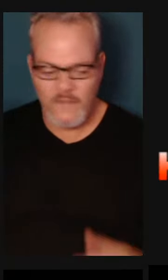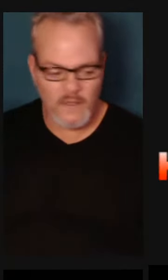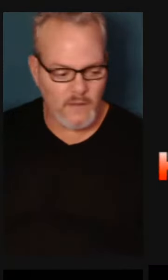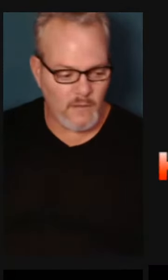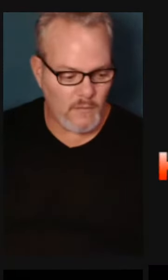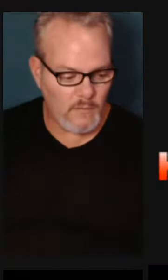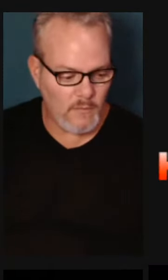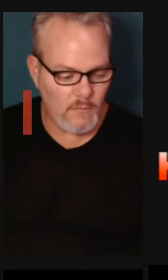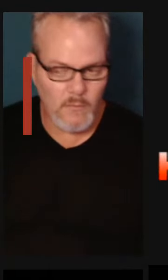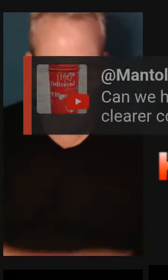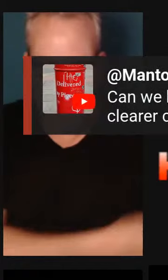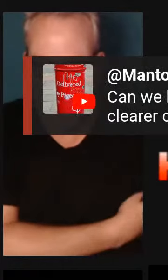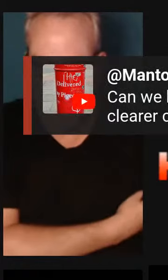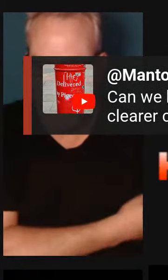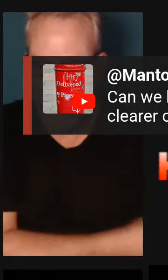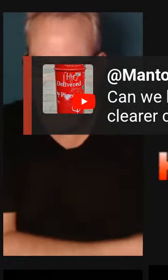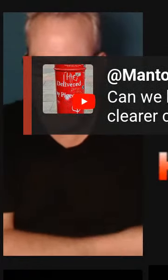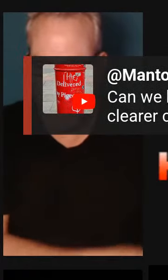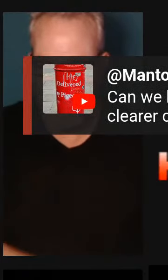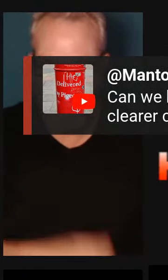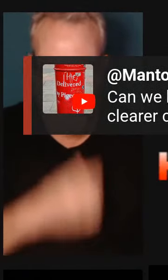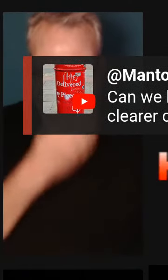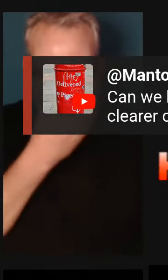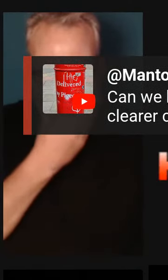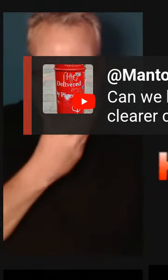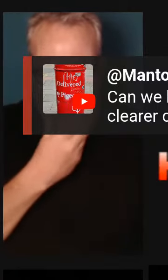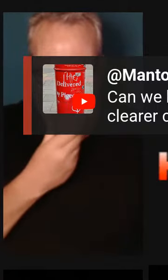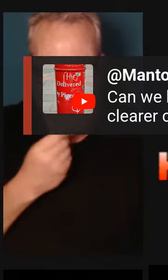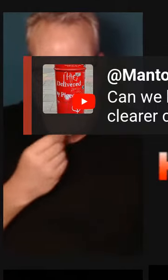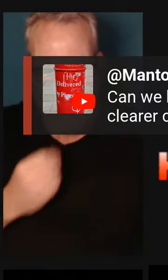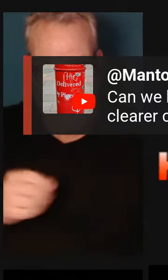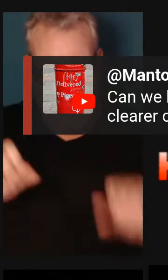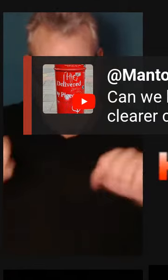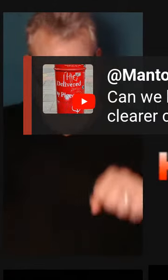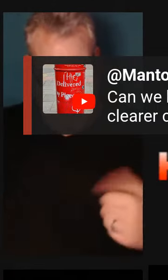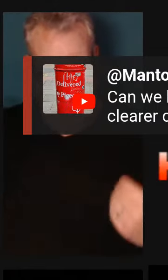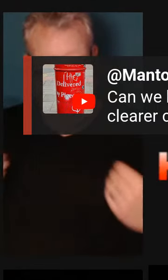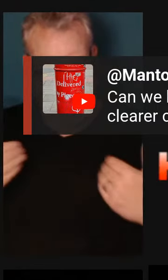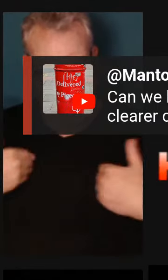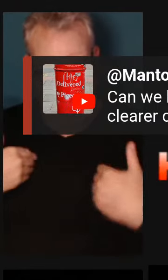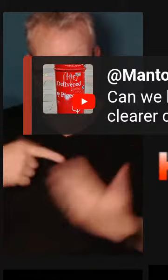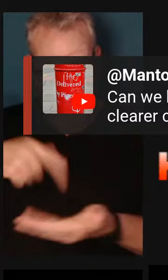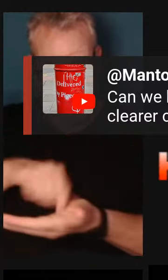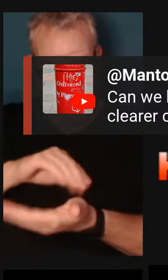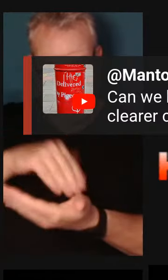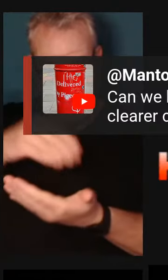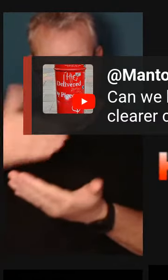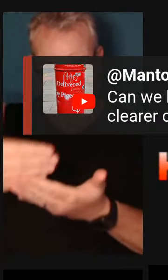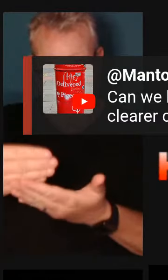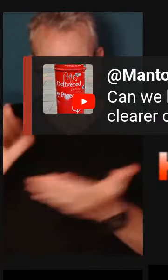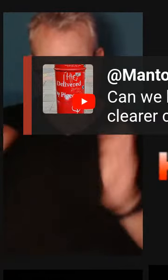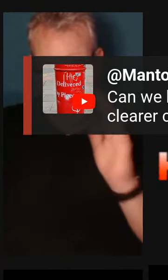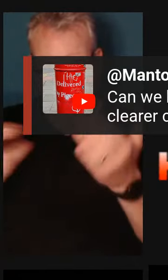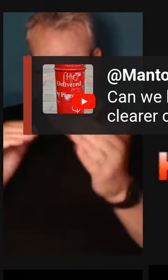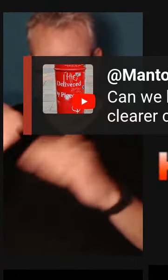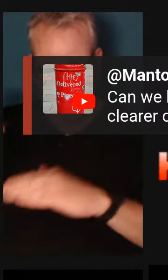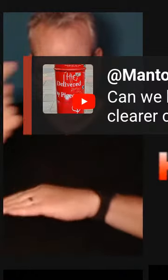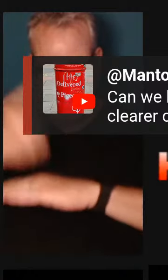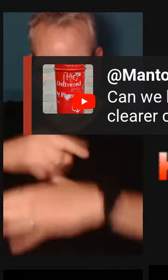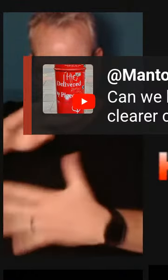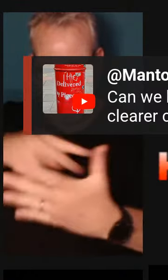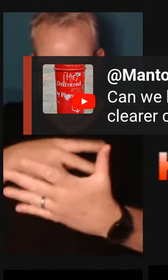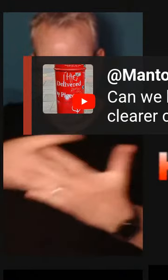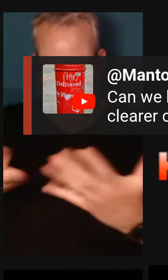Yeah. Oh, there we go. Antolene asks, can we have this volume versus days graph with